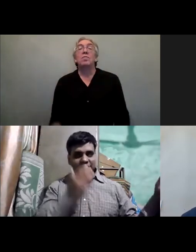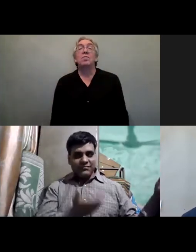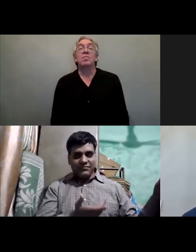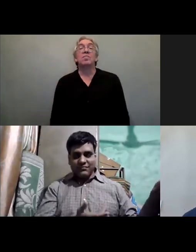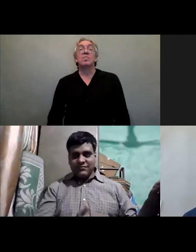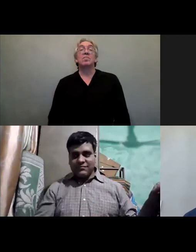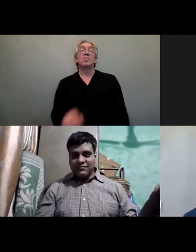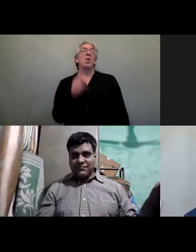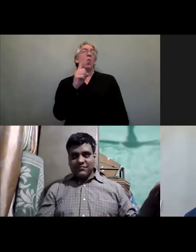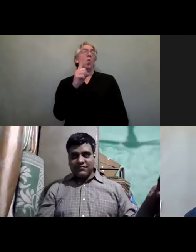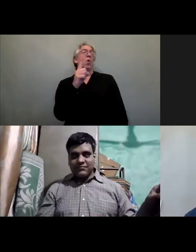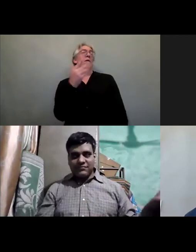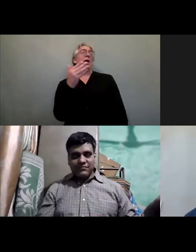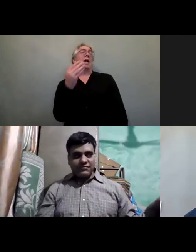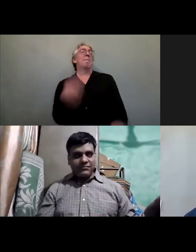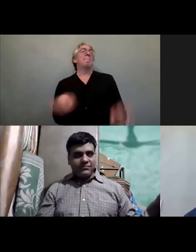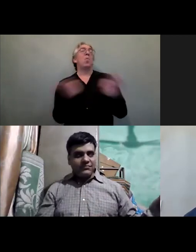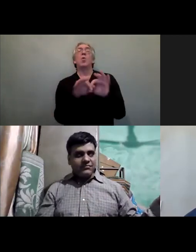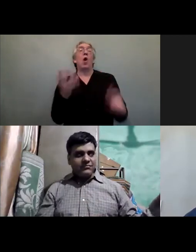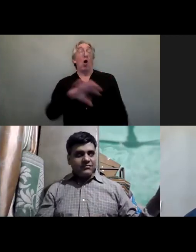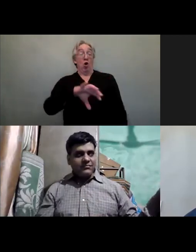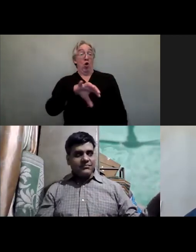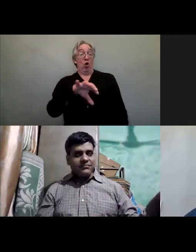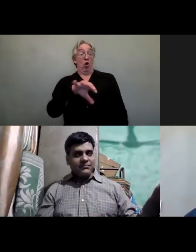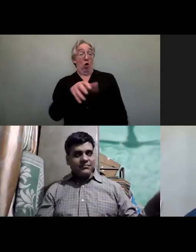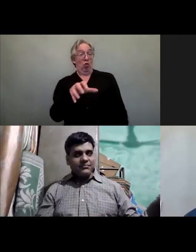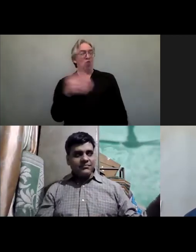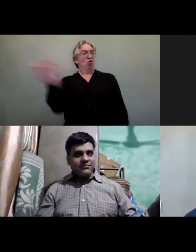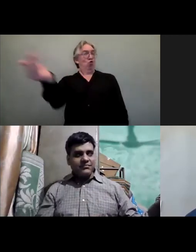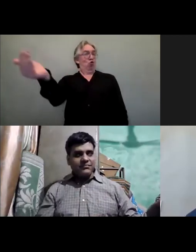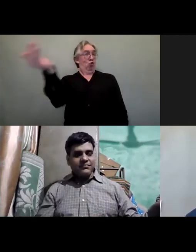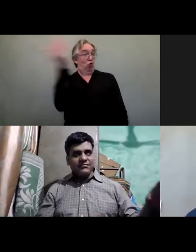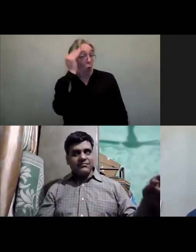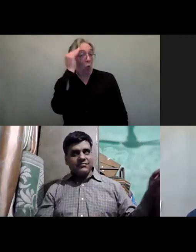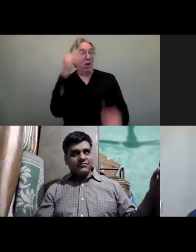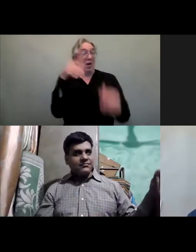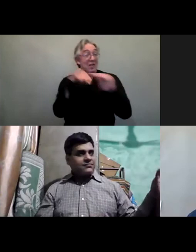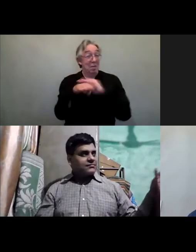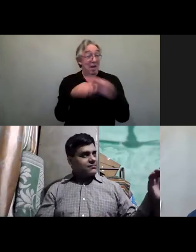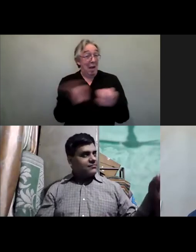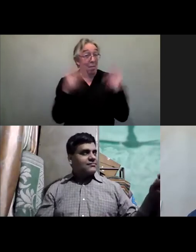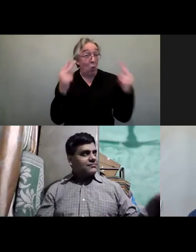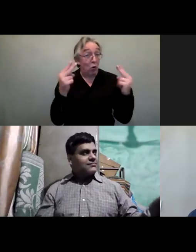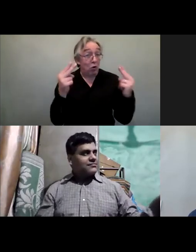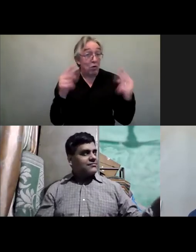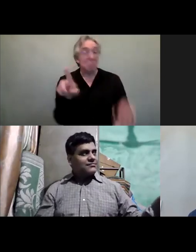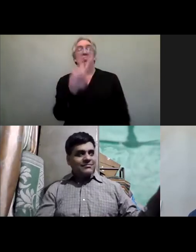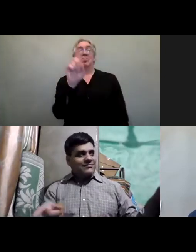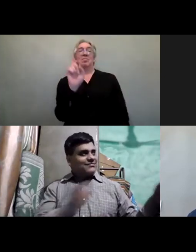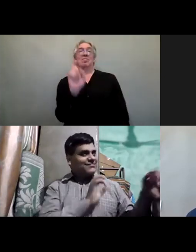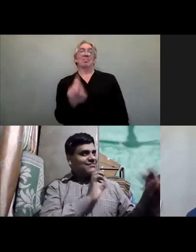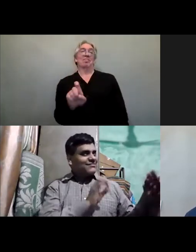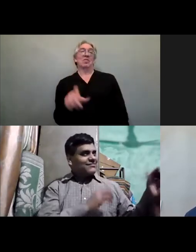accessibility. The good news here is that about 61% of countries now have a